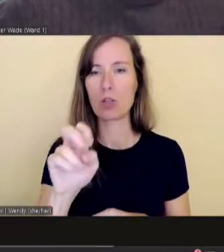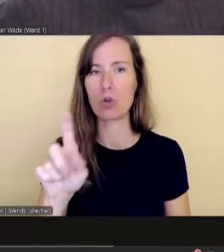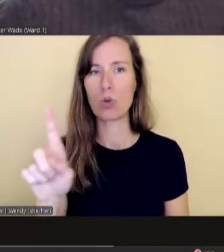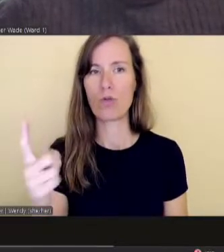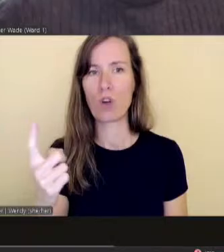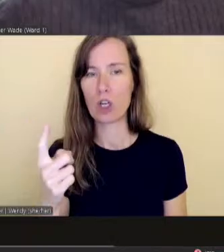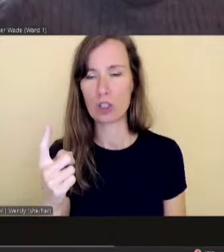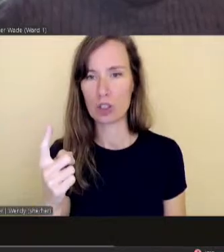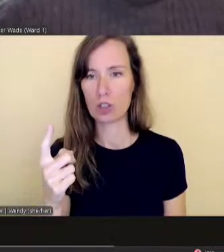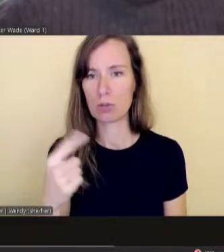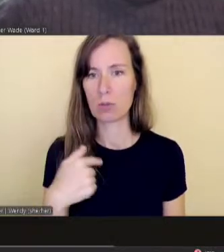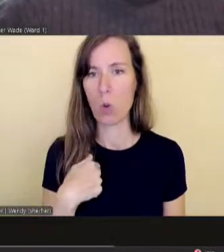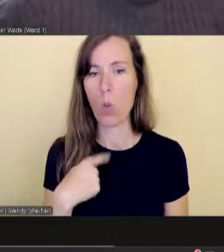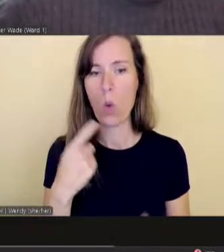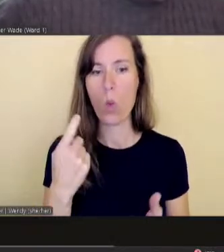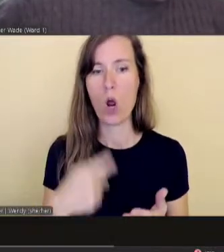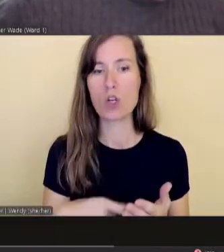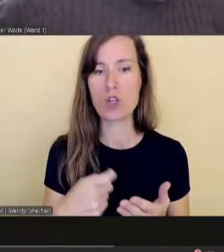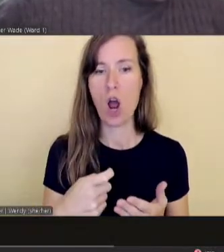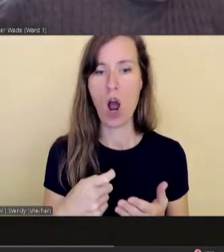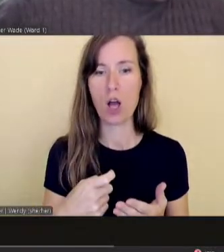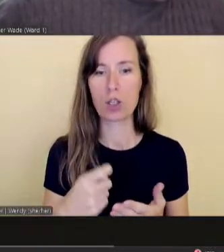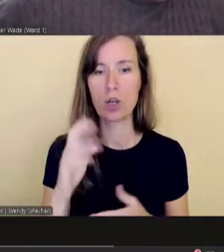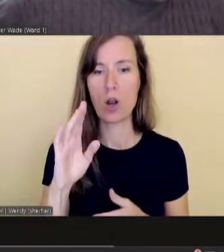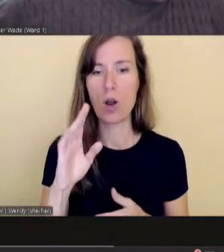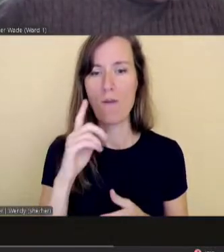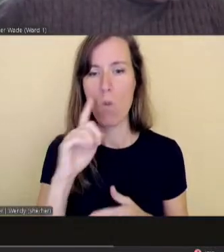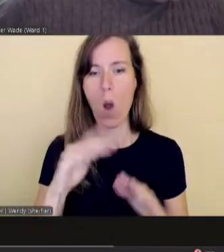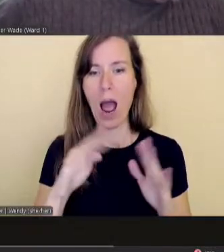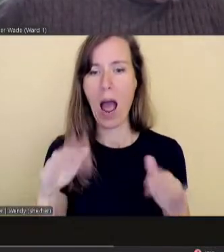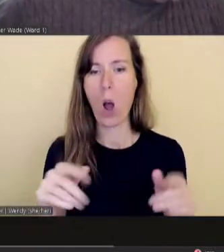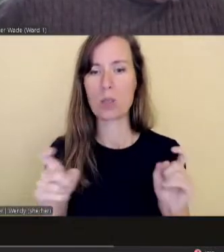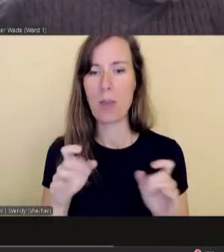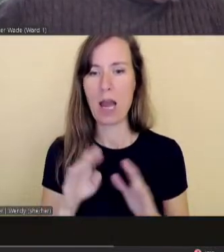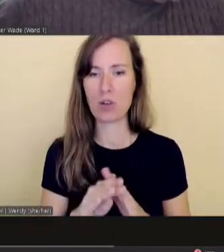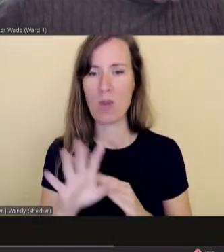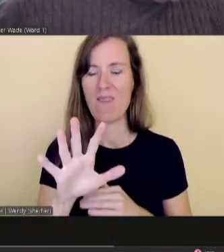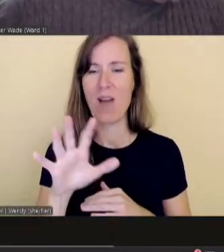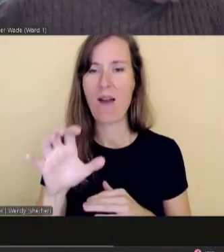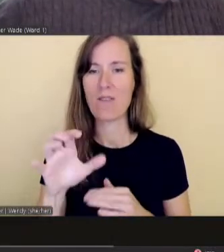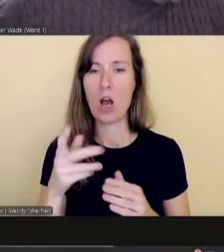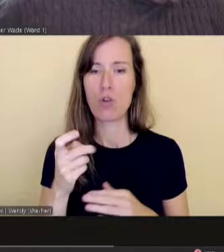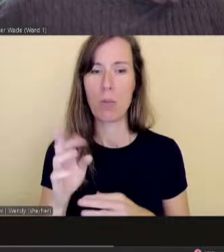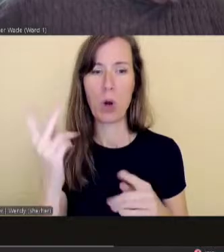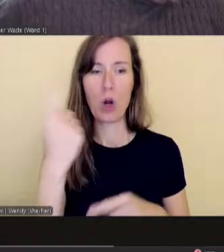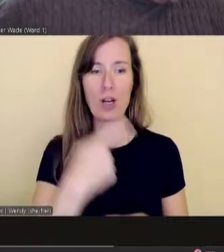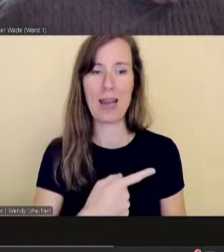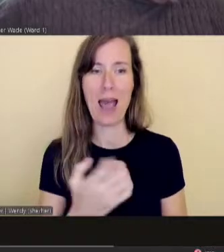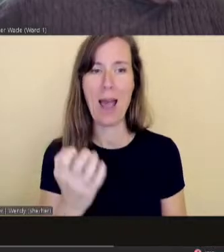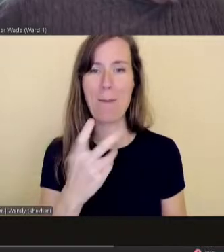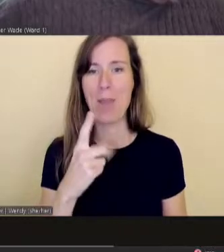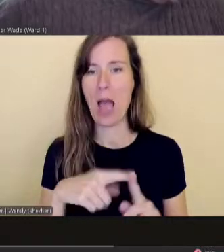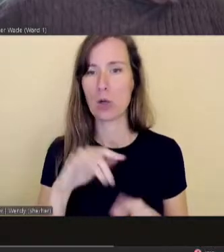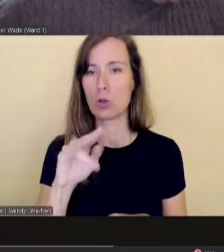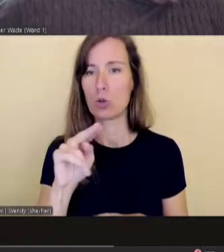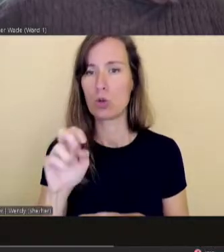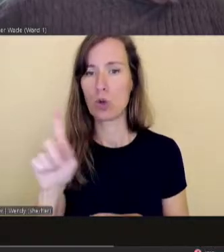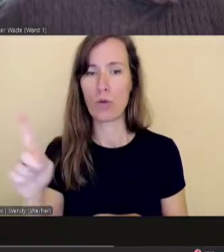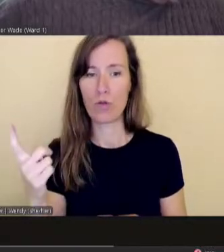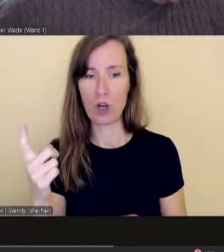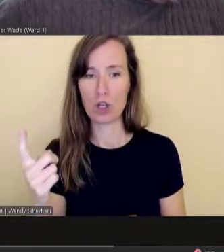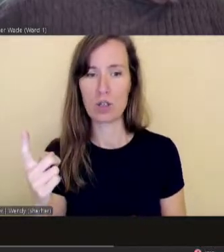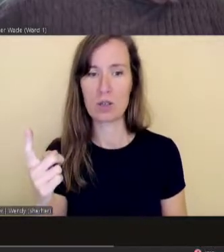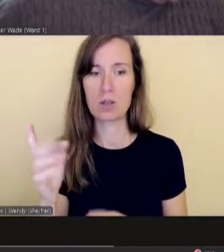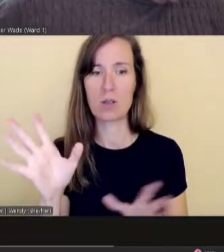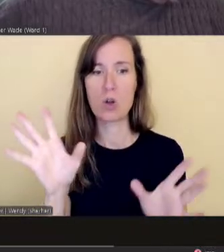were charged Ross Management $500 per day dating back to June 1st, totaling $82,500 as of